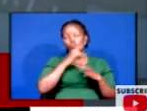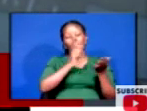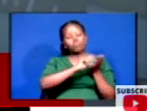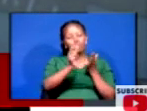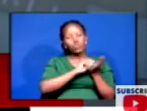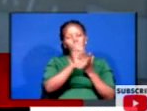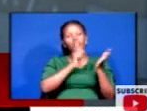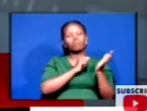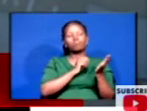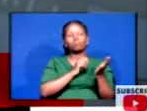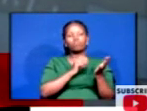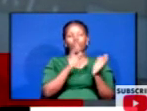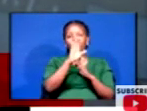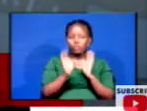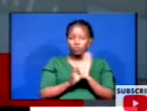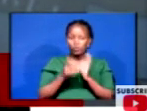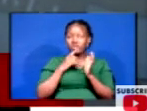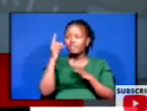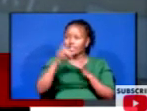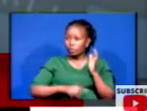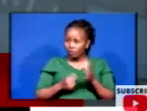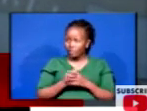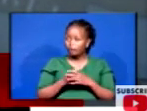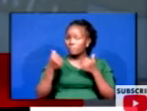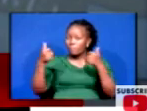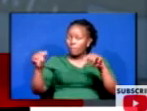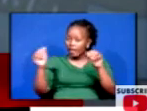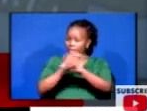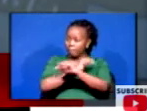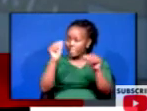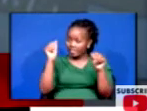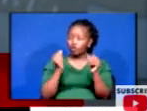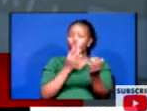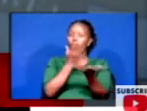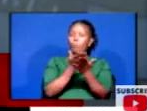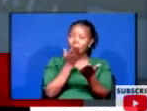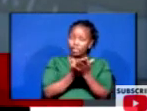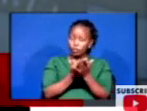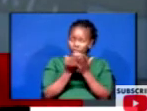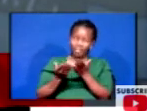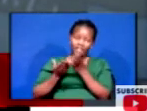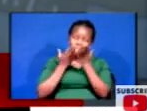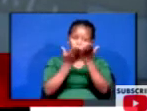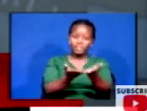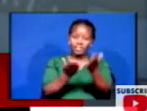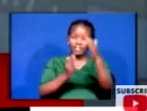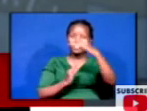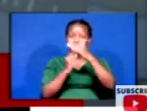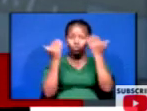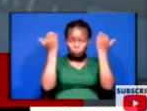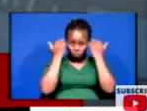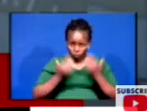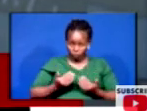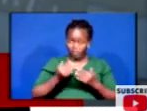is that a dispute resulting from the presidential election is subjected to the Supreme, is presented to the Supreme Court. And once the Supreme Court,